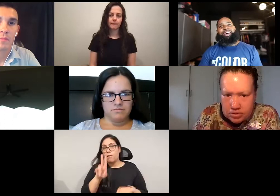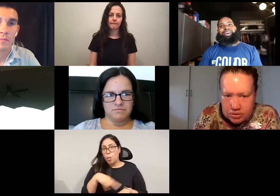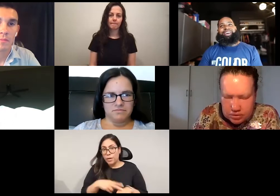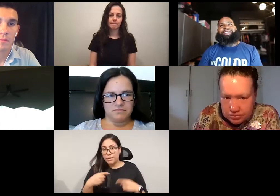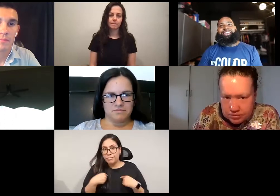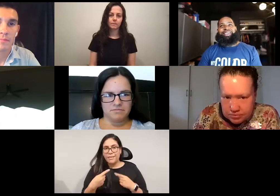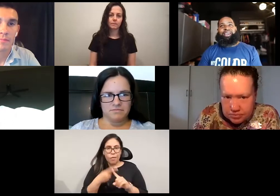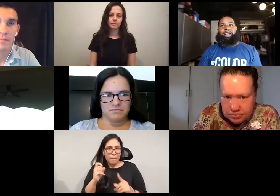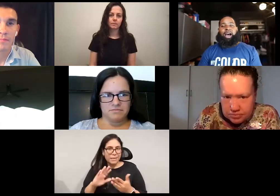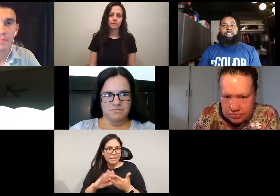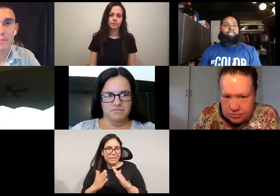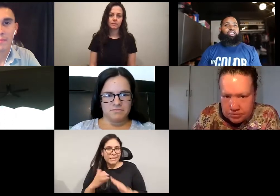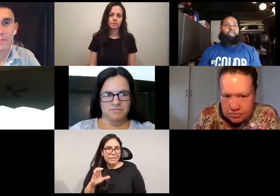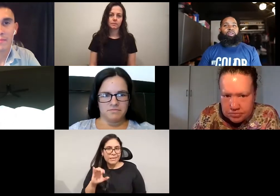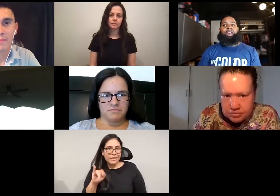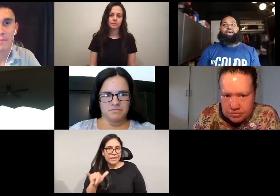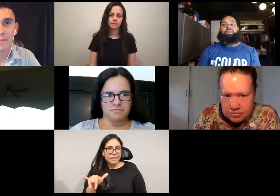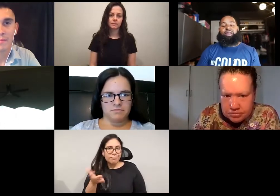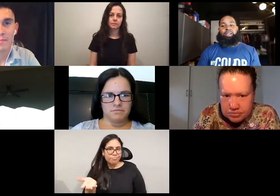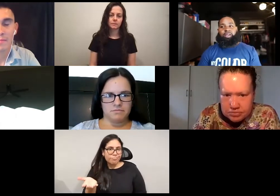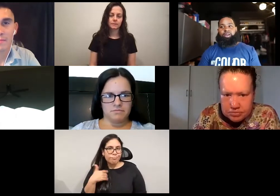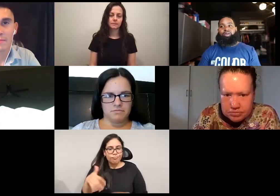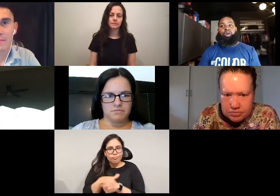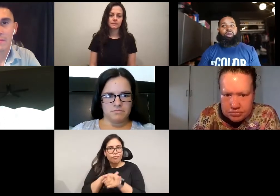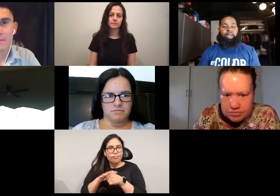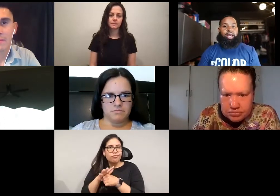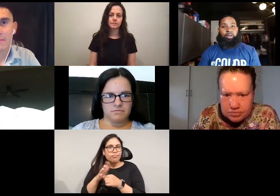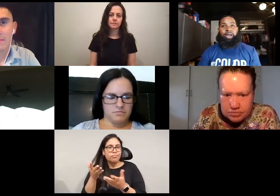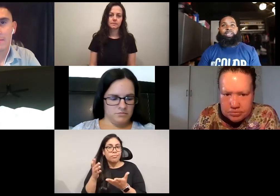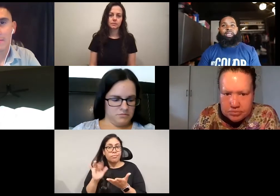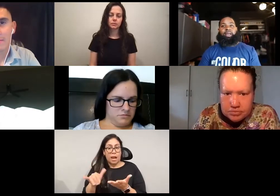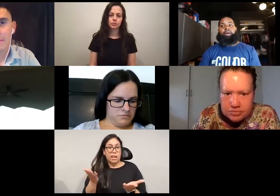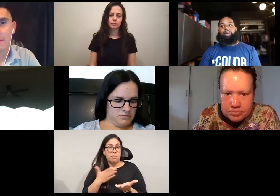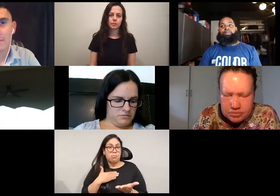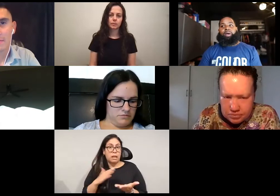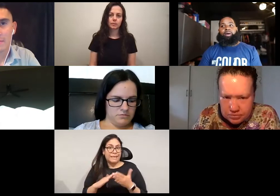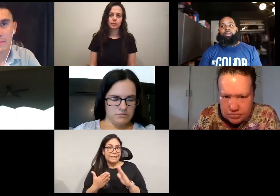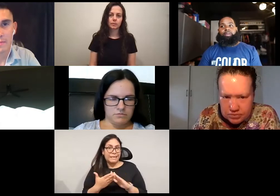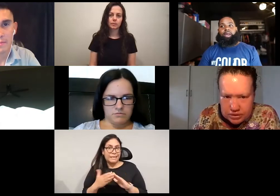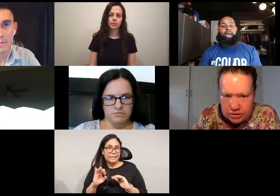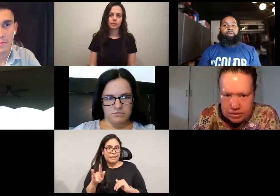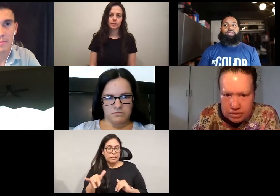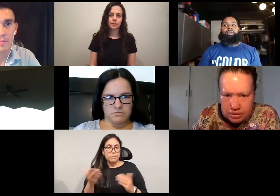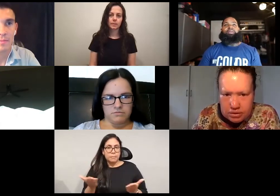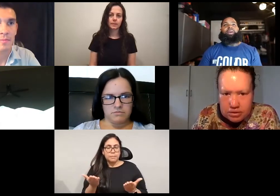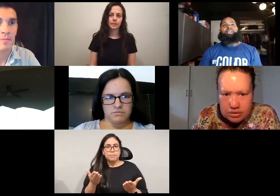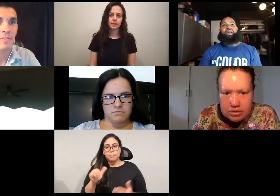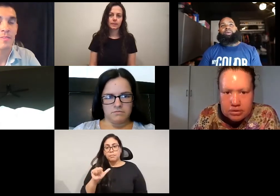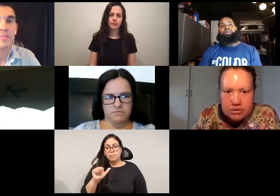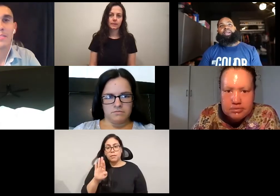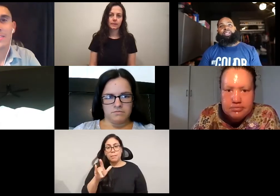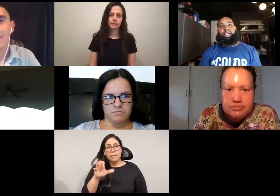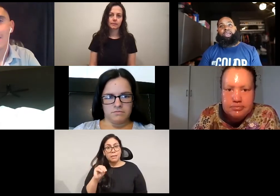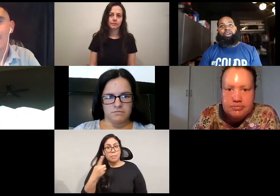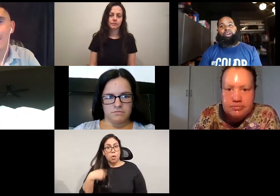and I just know that even, locally here in my city, the ableism that